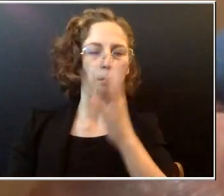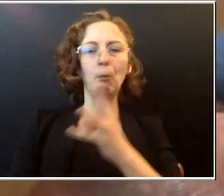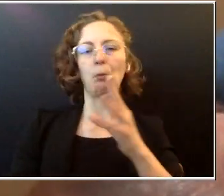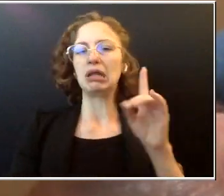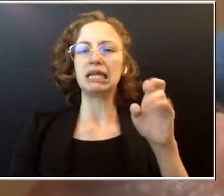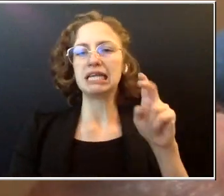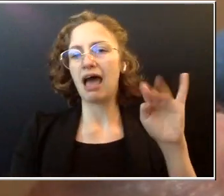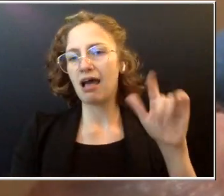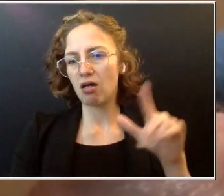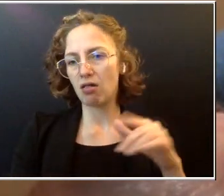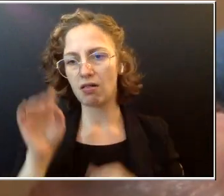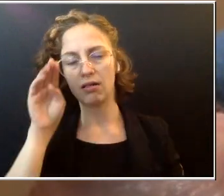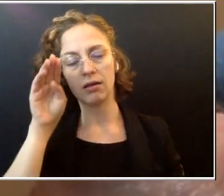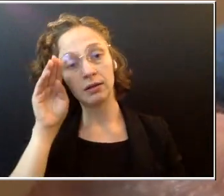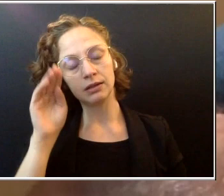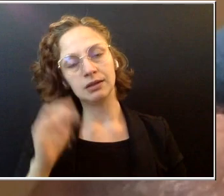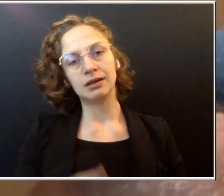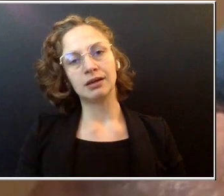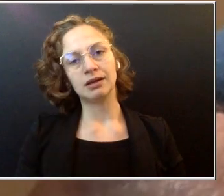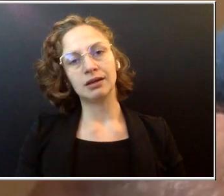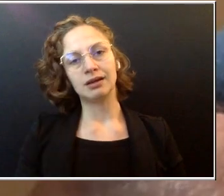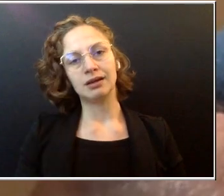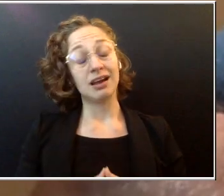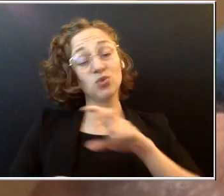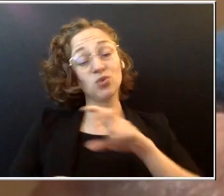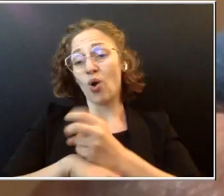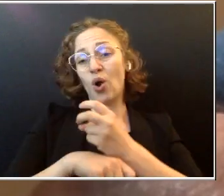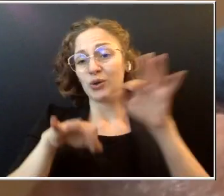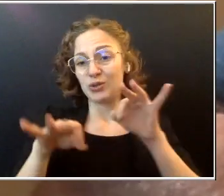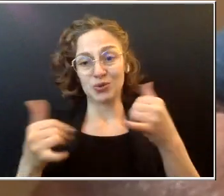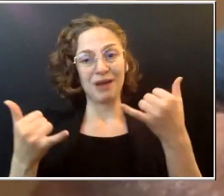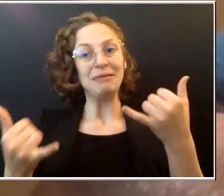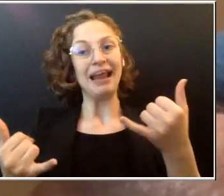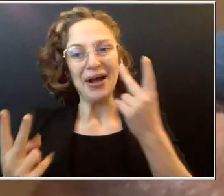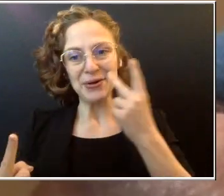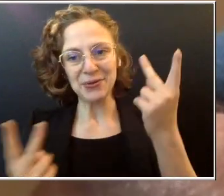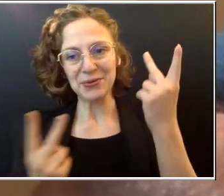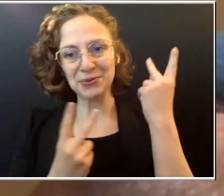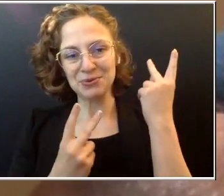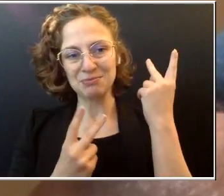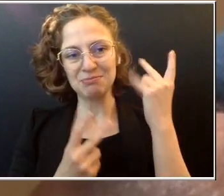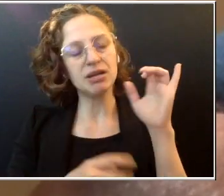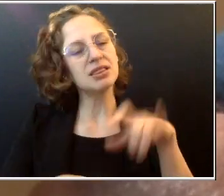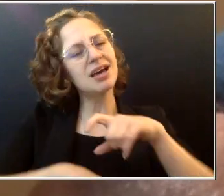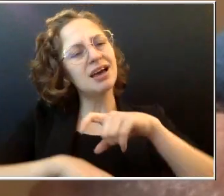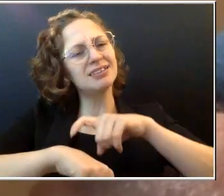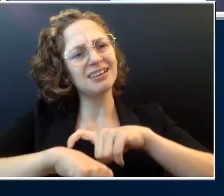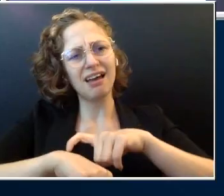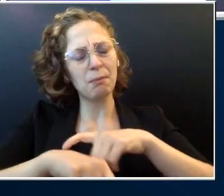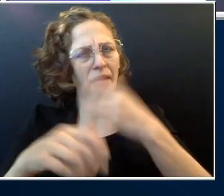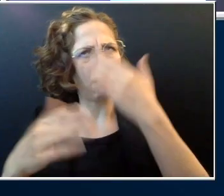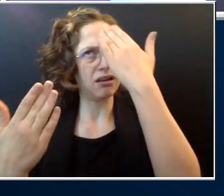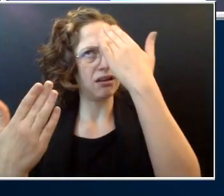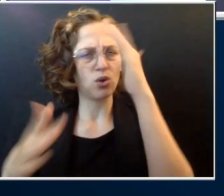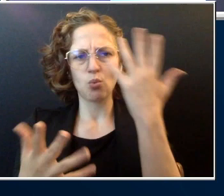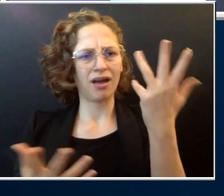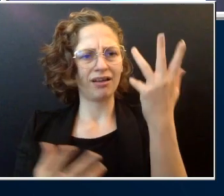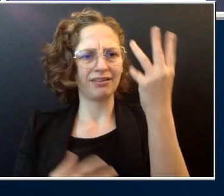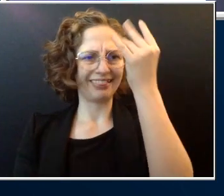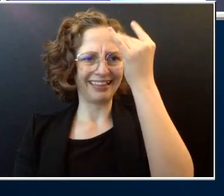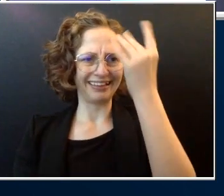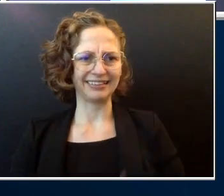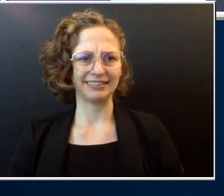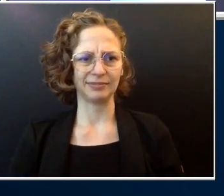now looking back, but it was definitely just, at the time, I didn't really know what to think, because I didn't know how to comprehend it. Yeah, I bet. It's a good way of